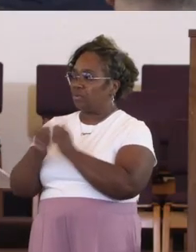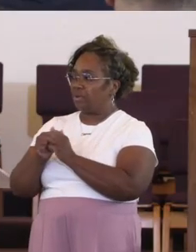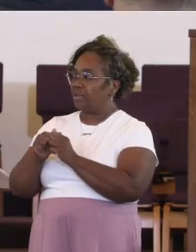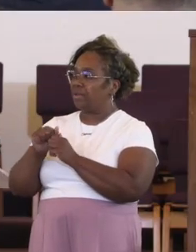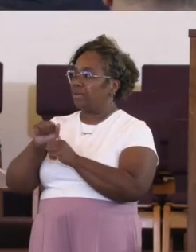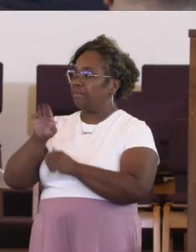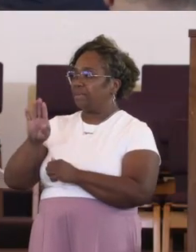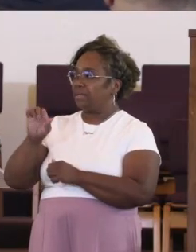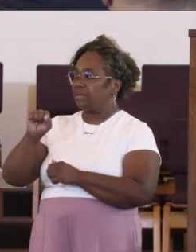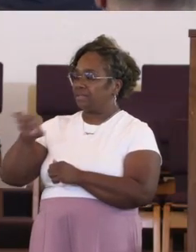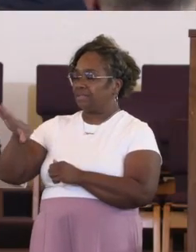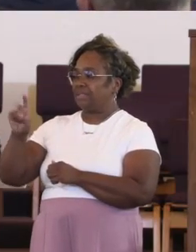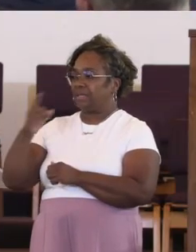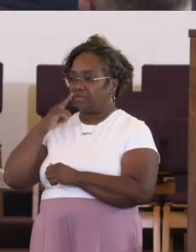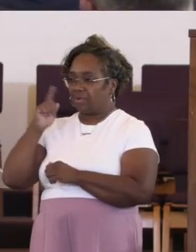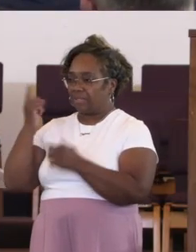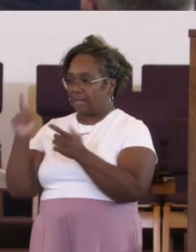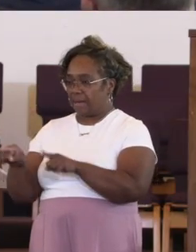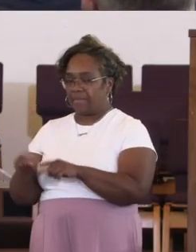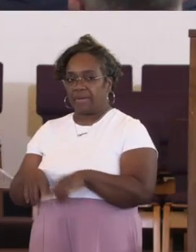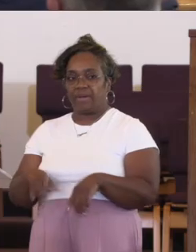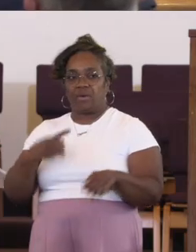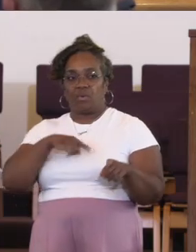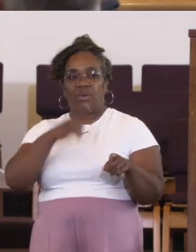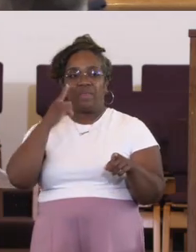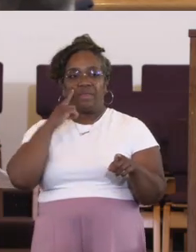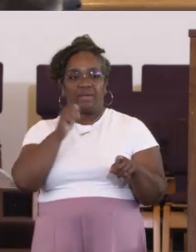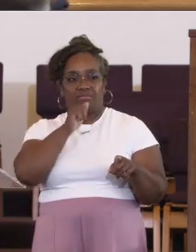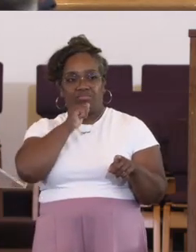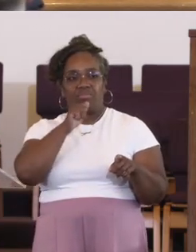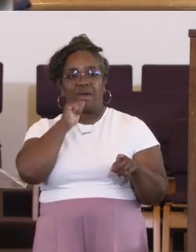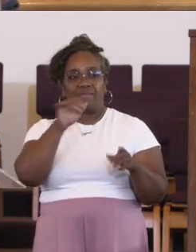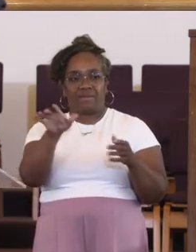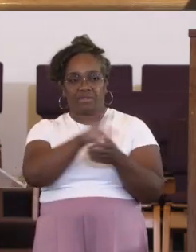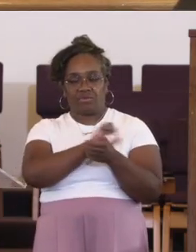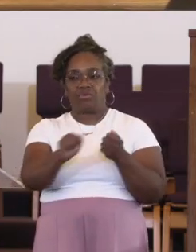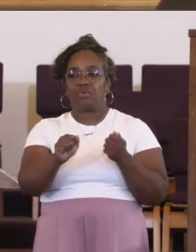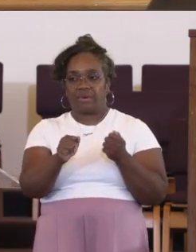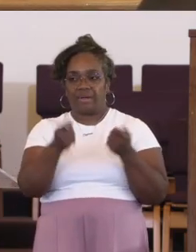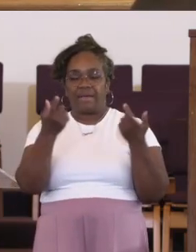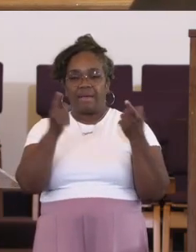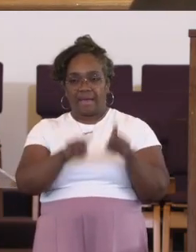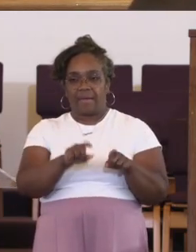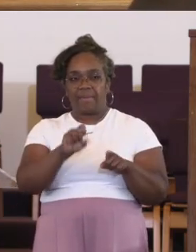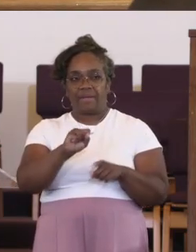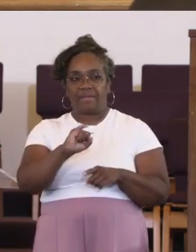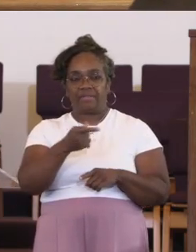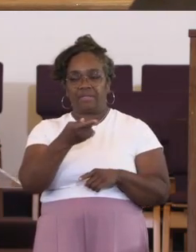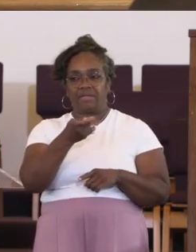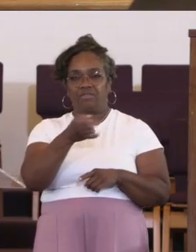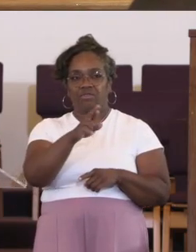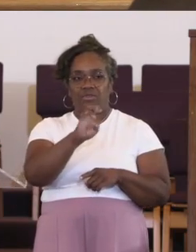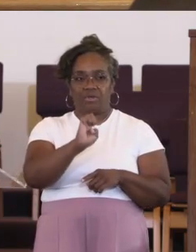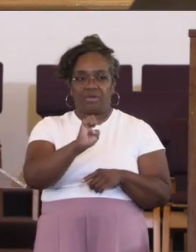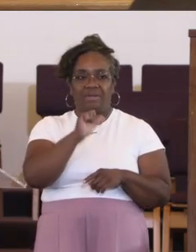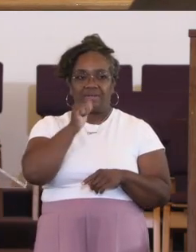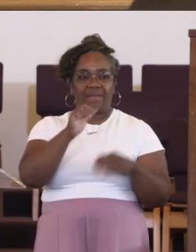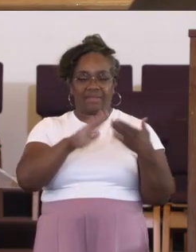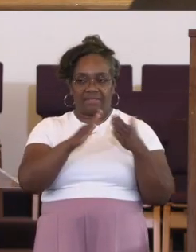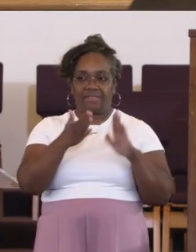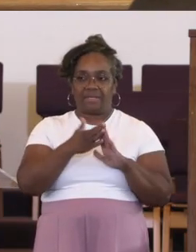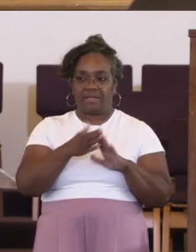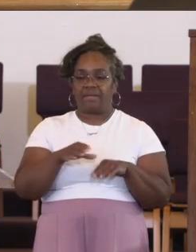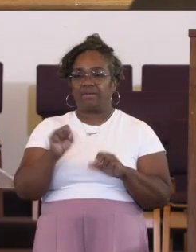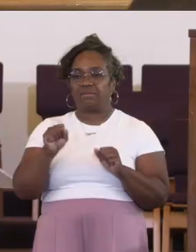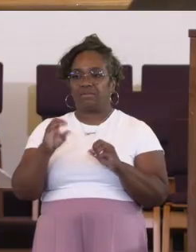in order for that to happen. Okay, so we think this is a private demolition done by Signature, not by the city. Correct. Okay, so